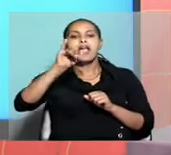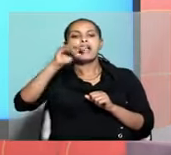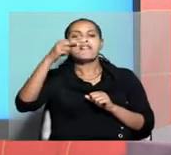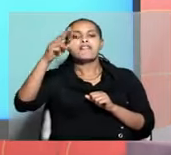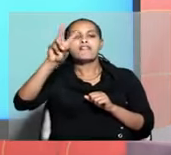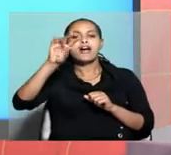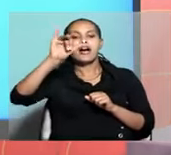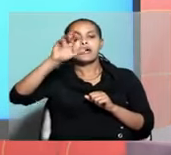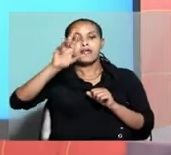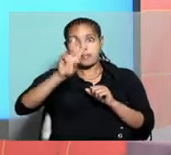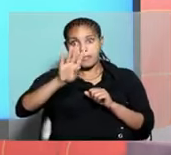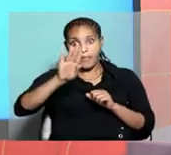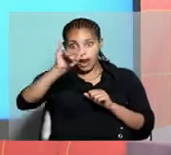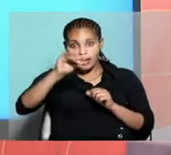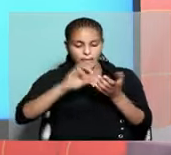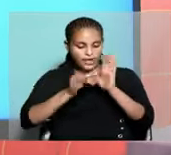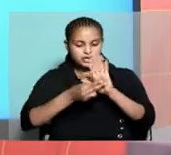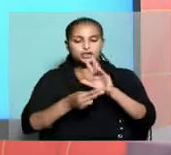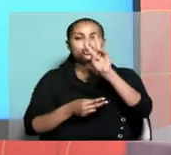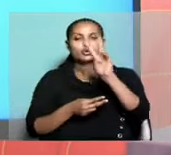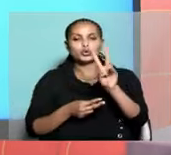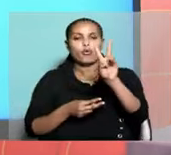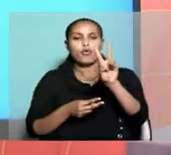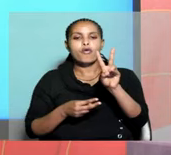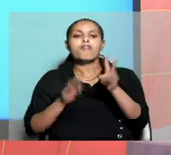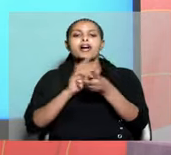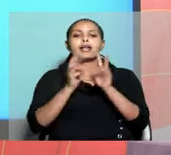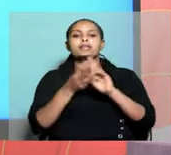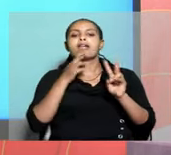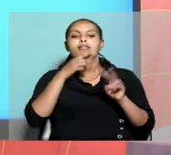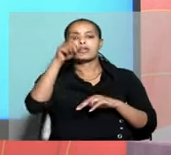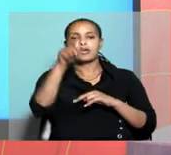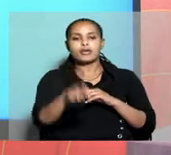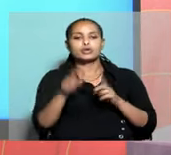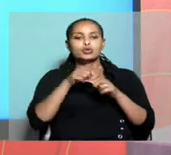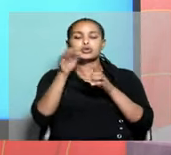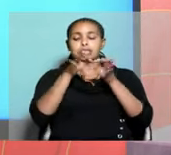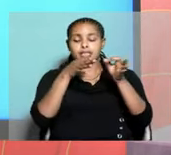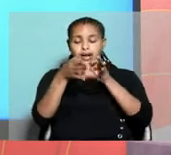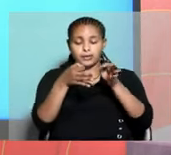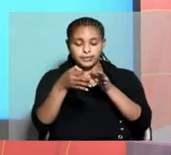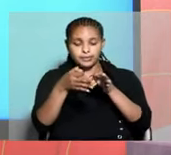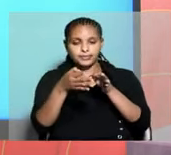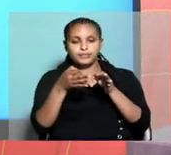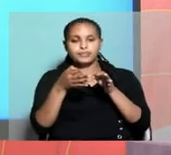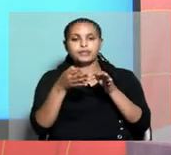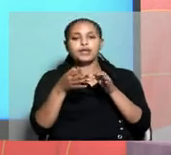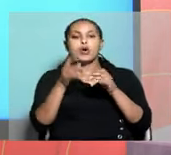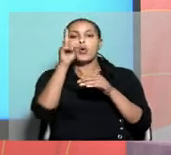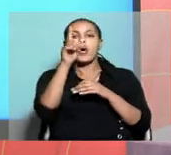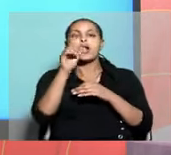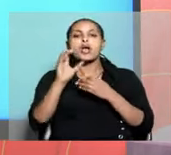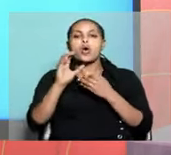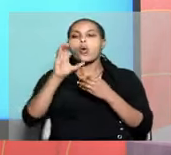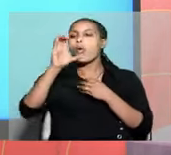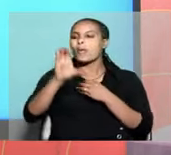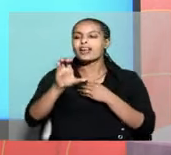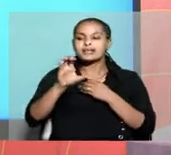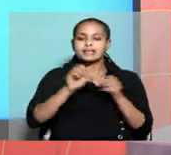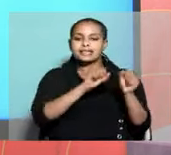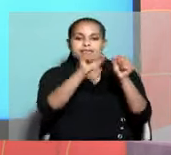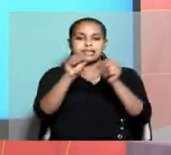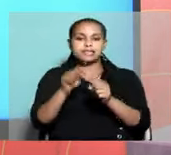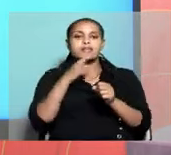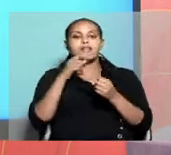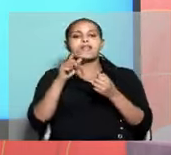system. Bi means 2. Two variables are required to describe a one component system